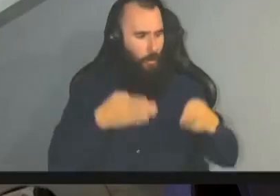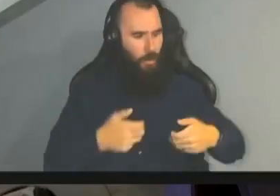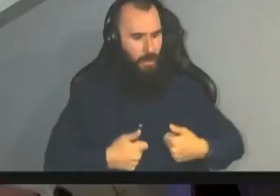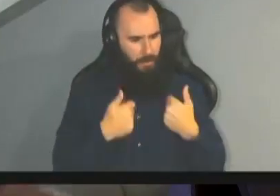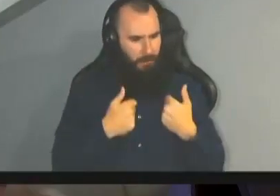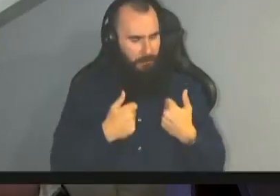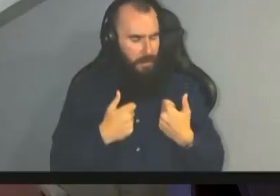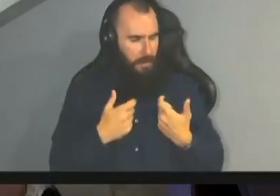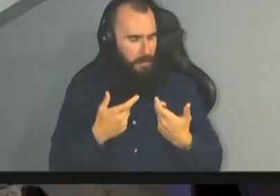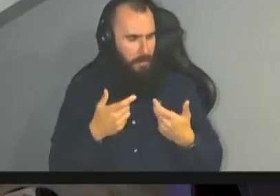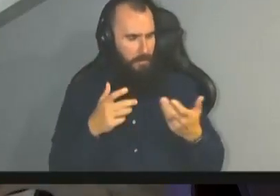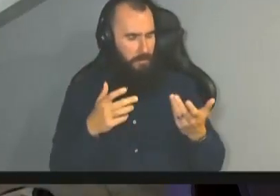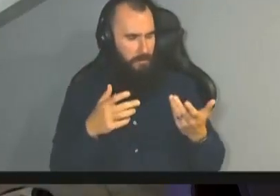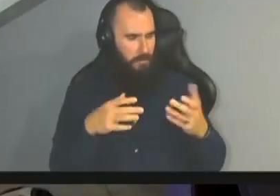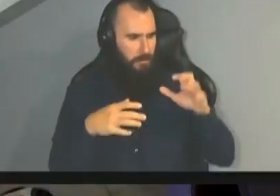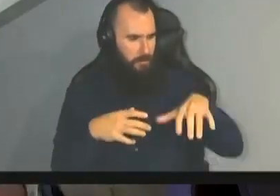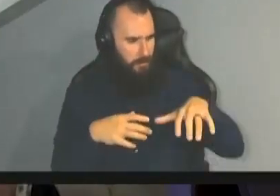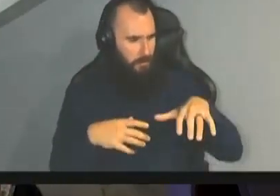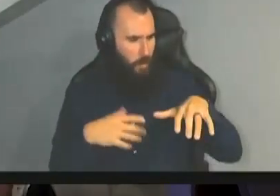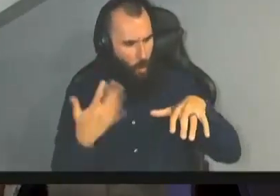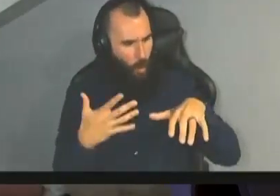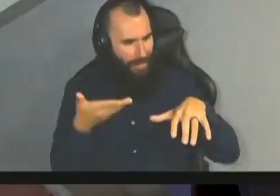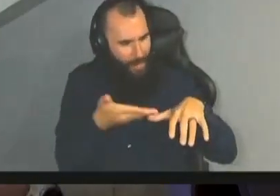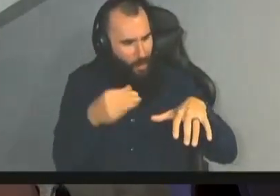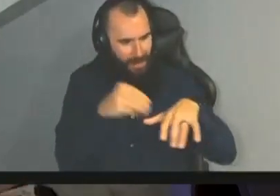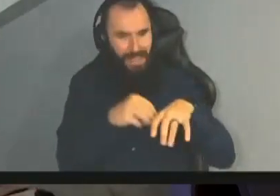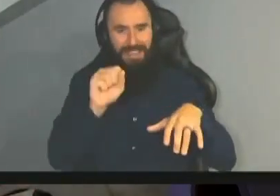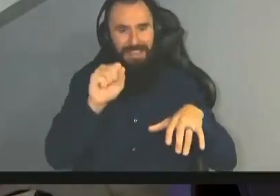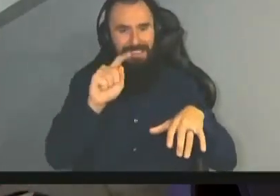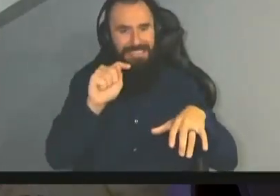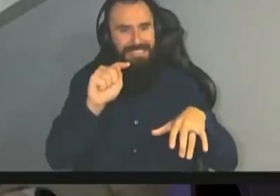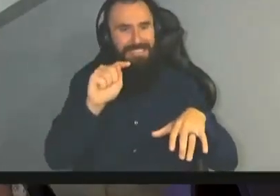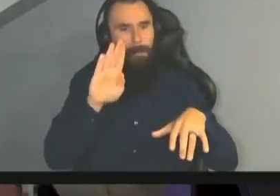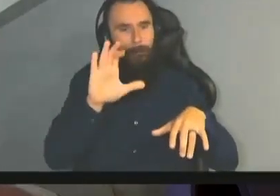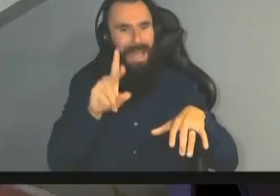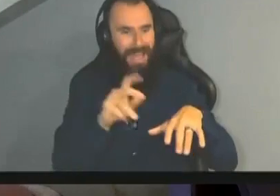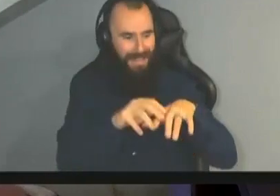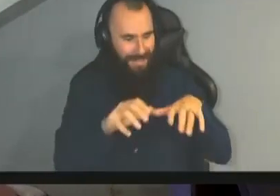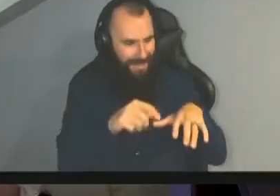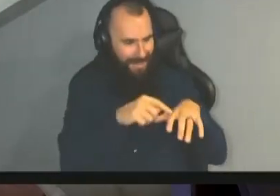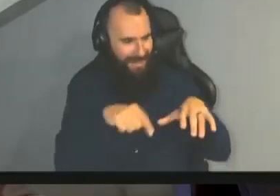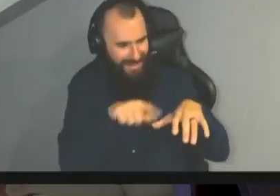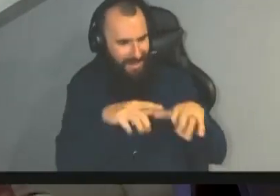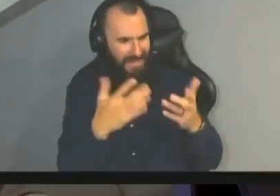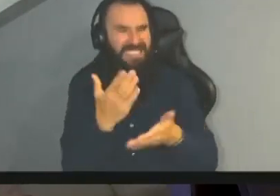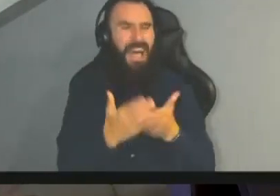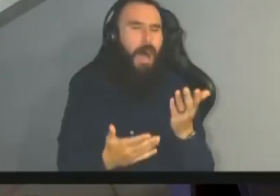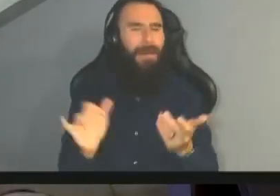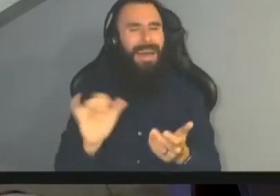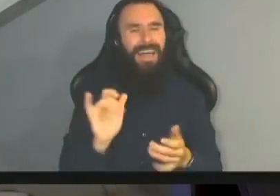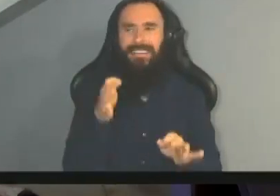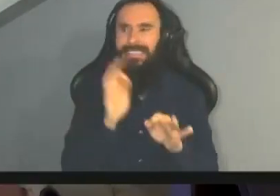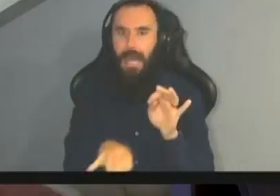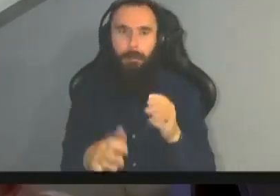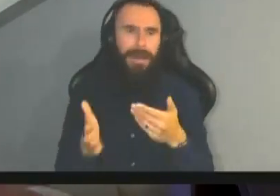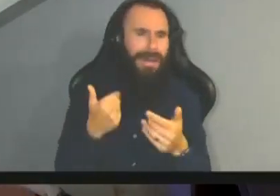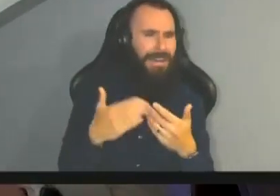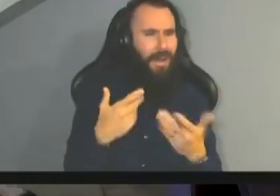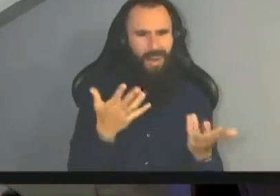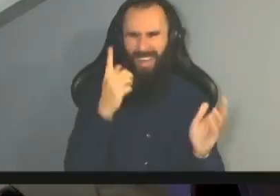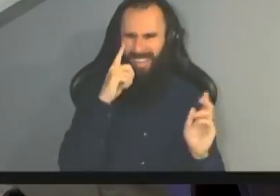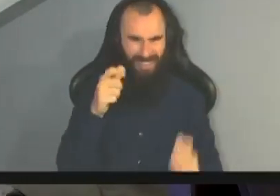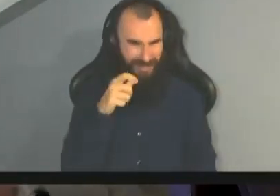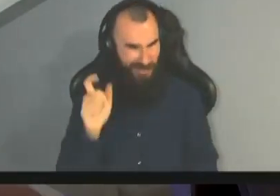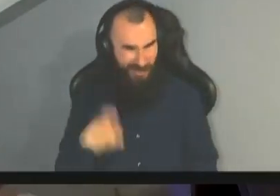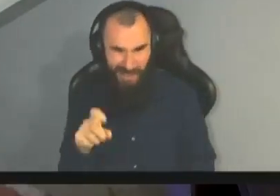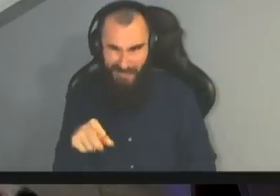residential unit already exists in a setback. So some of the easier, kind of simpler ones where you wouldn't think you would perhaps need to pay the additional